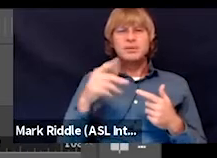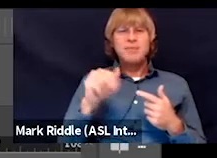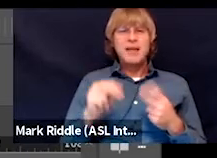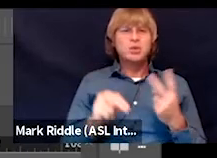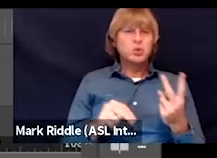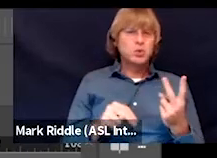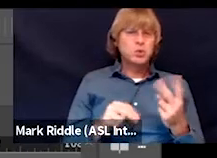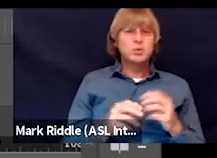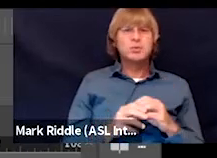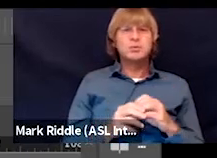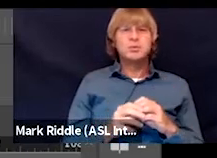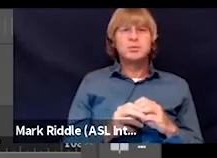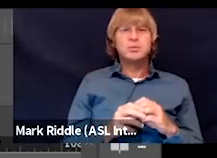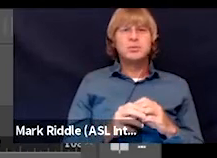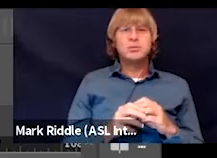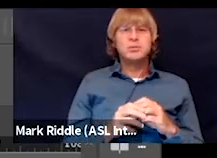2.